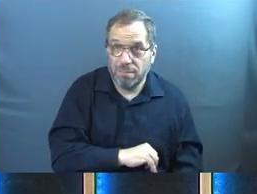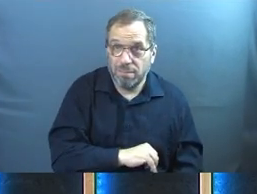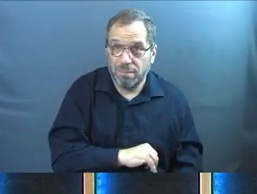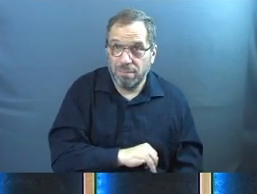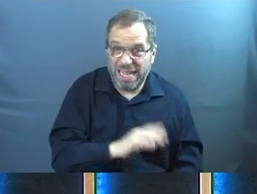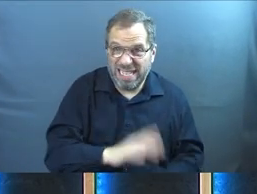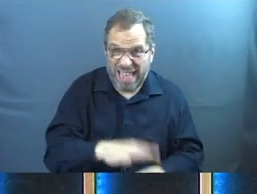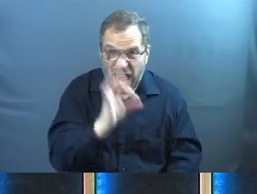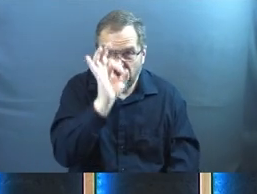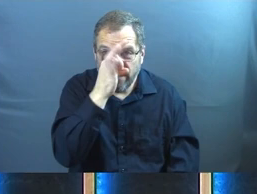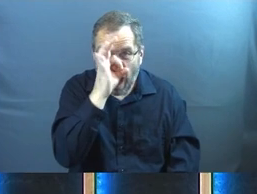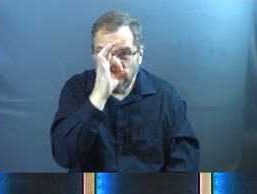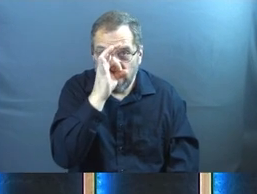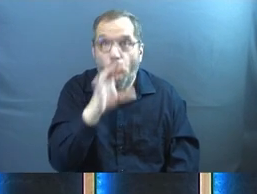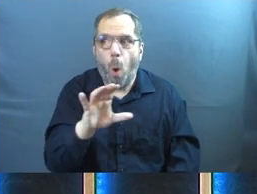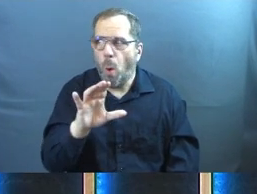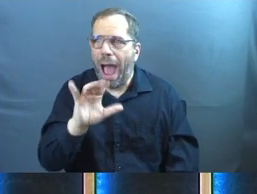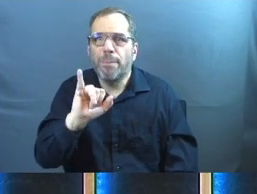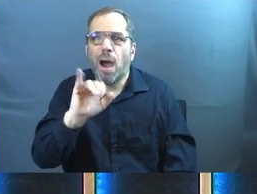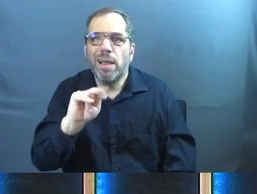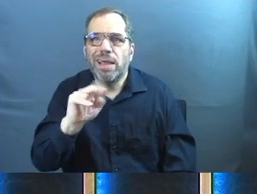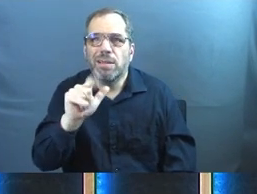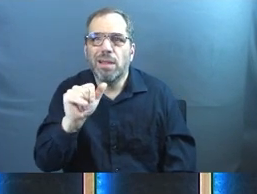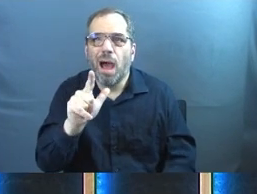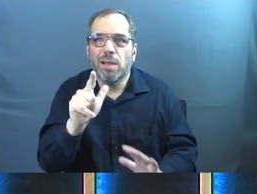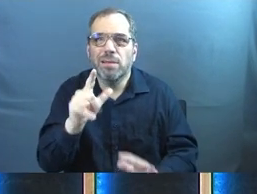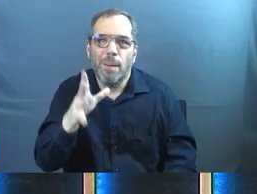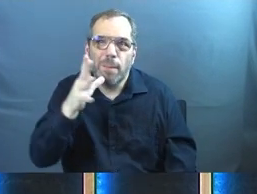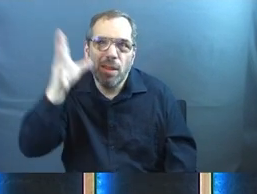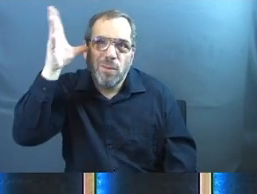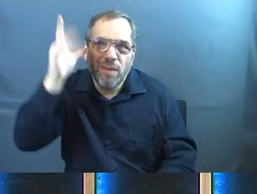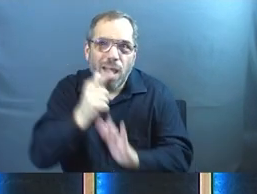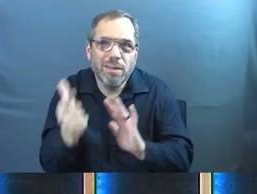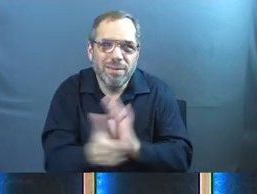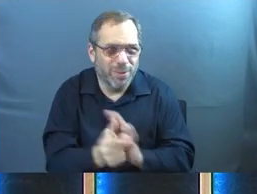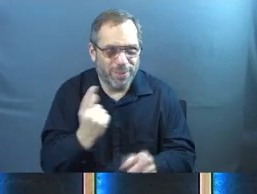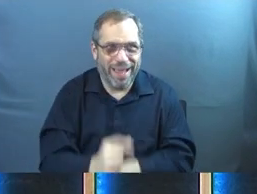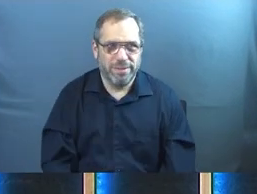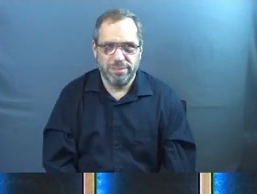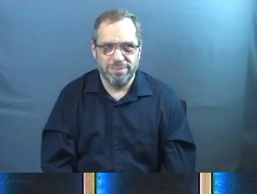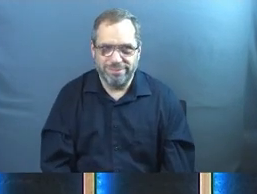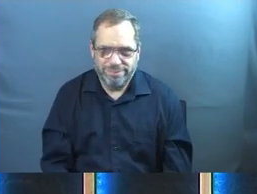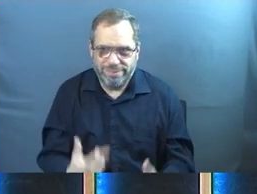one of the foxes for you? In-laws, need I say more?